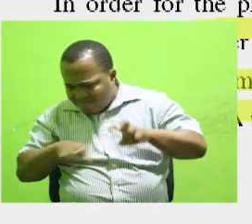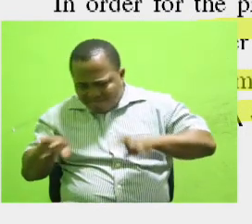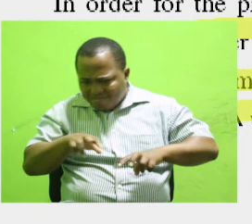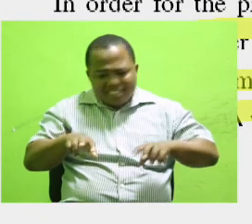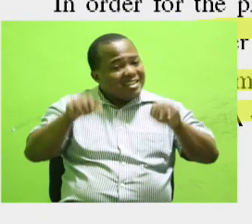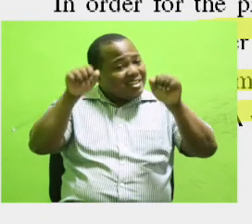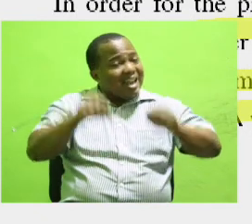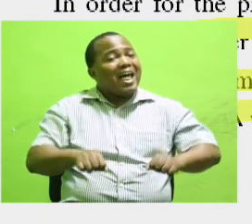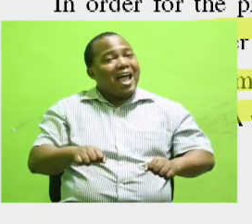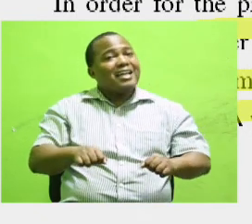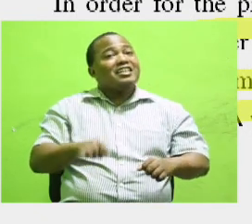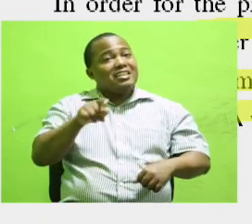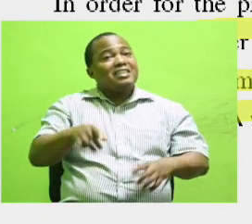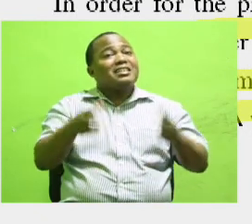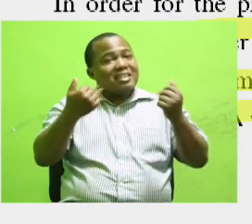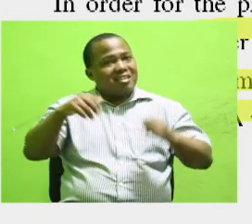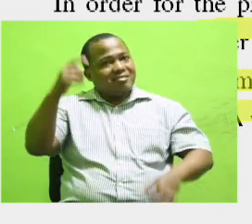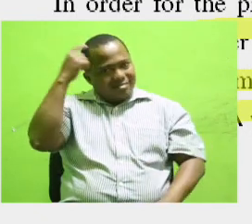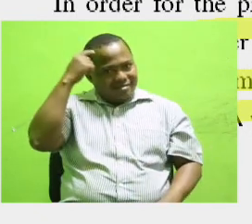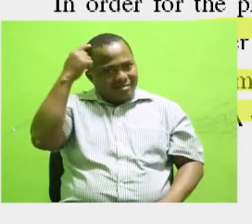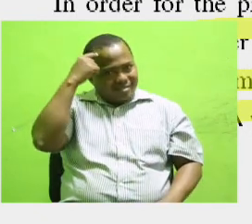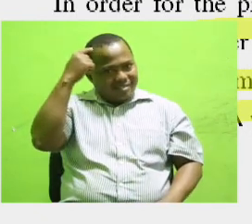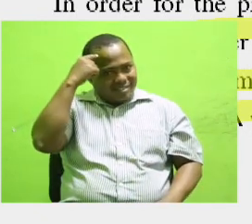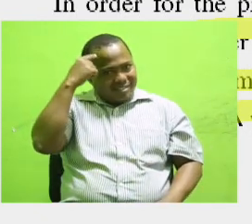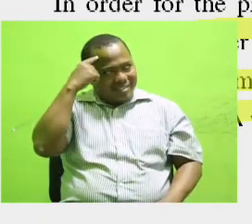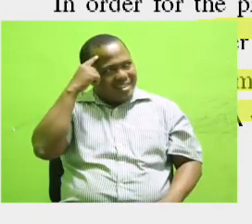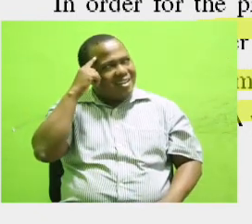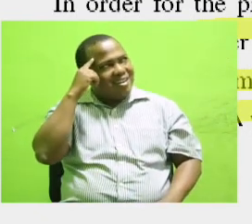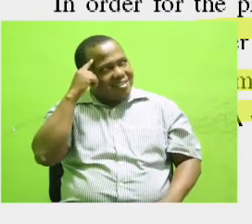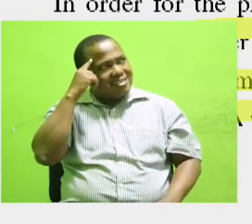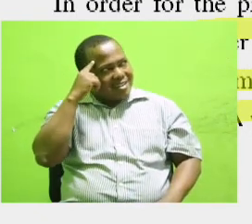does not require you to write on what is AIDS, on how it